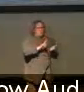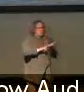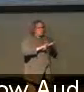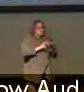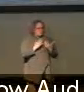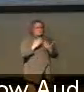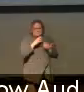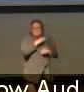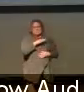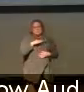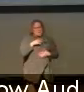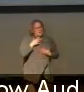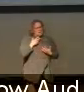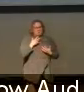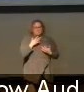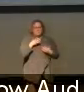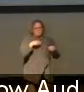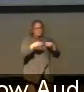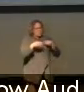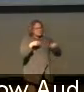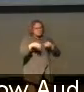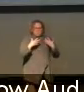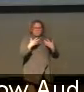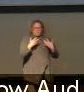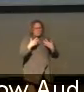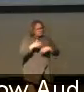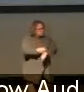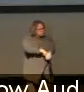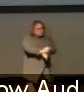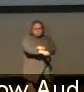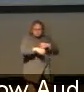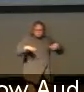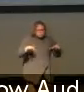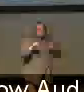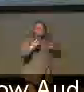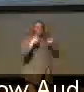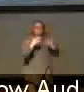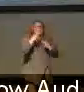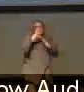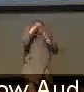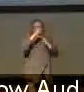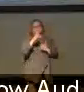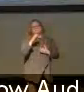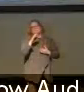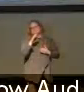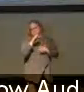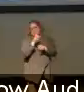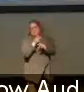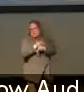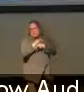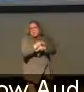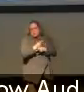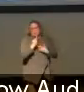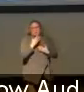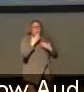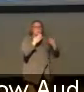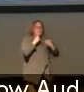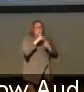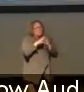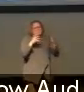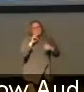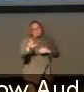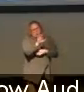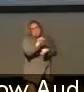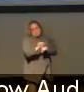go up and over and above and beyond to provide the best care in these challenging times. So that I thank you for. We